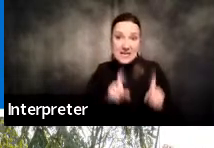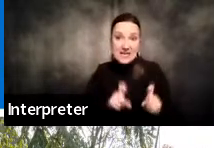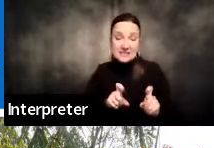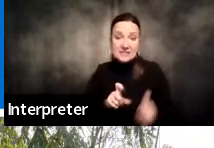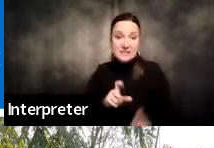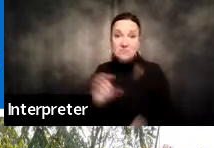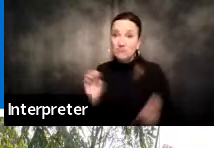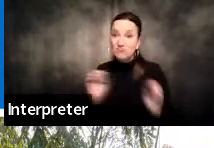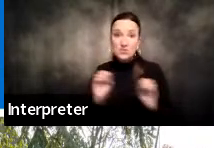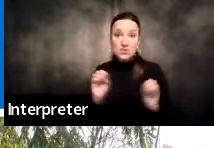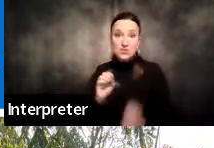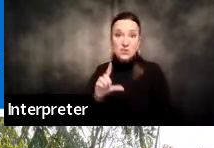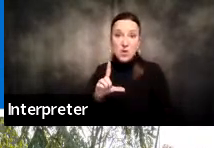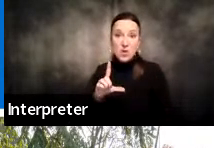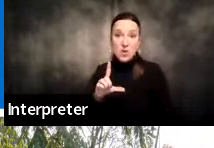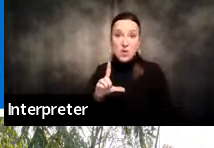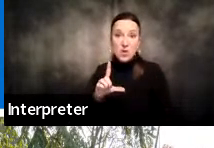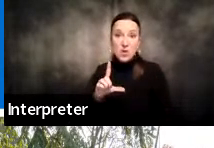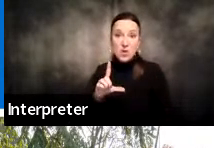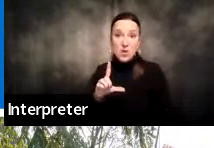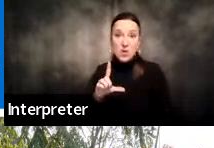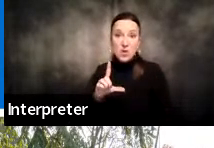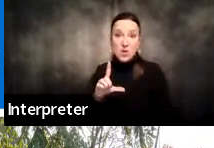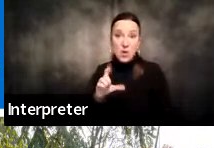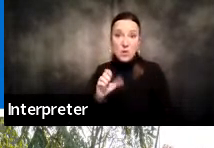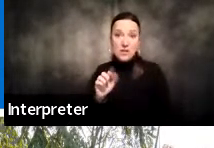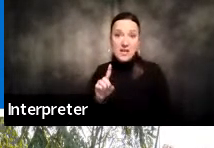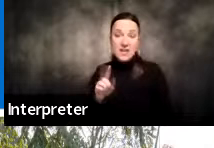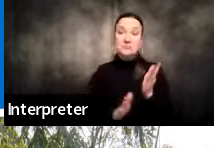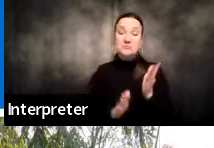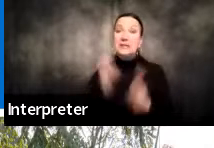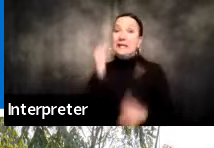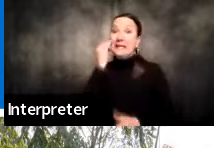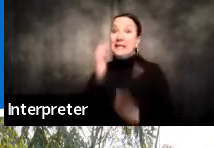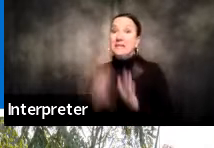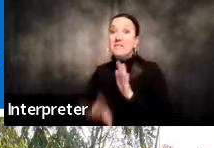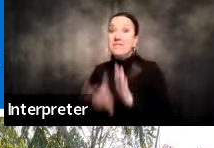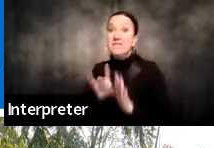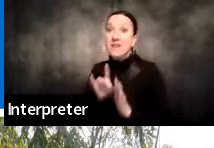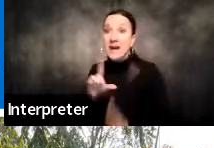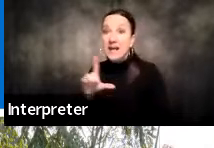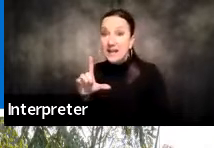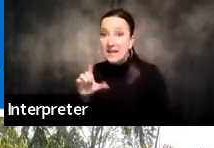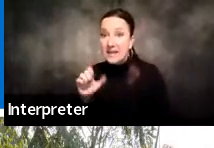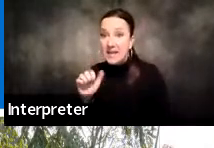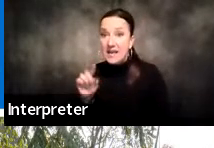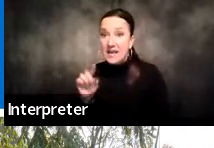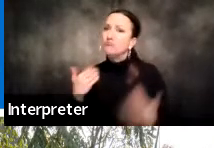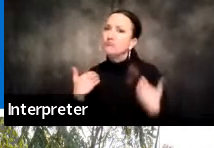it. If we do a test pit and we find lead, then we will go forward with the replacement.